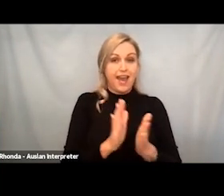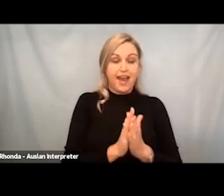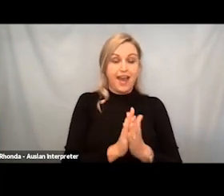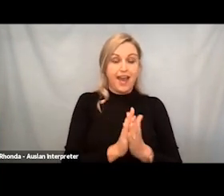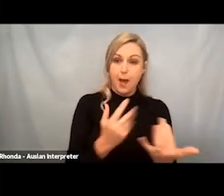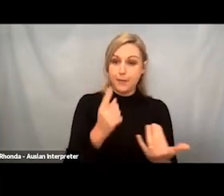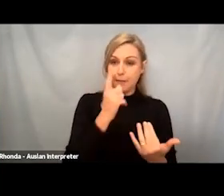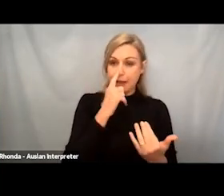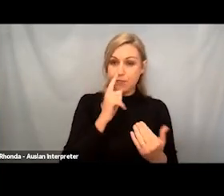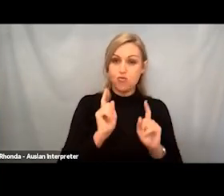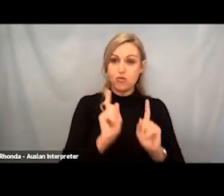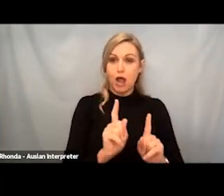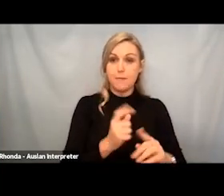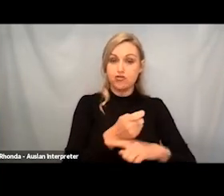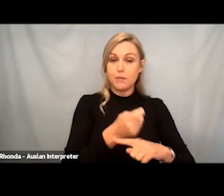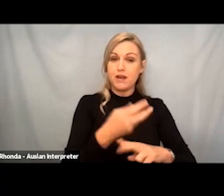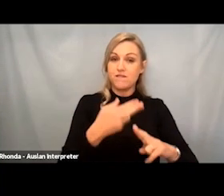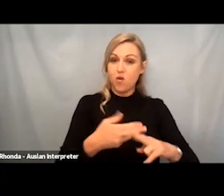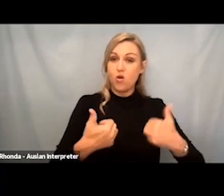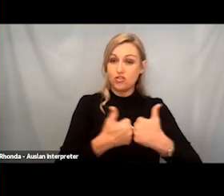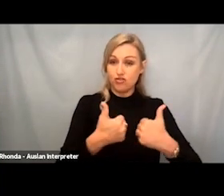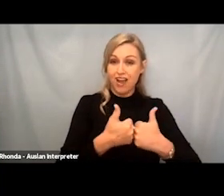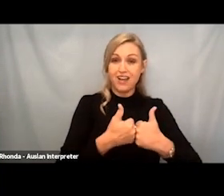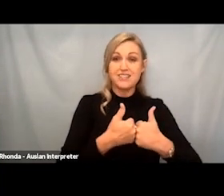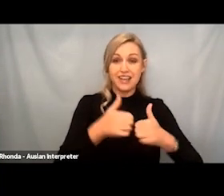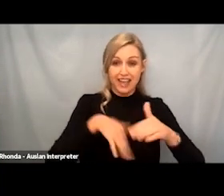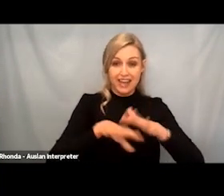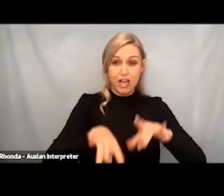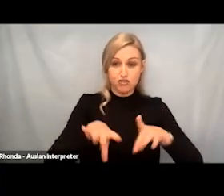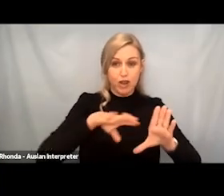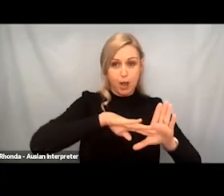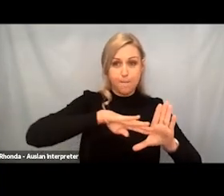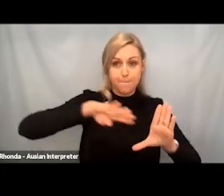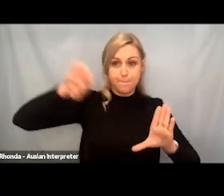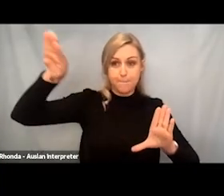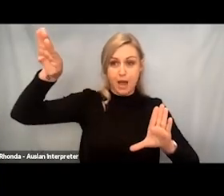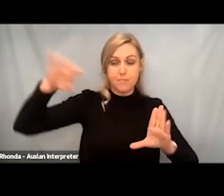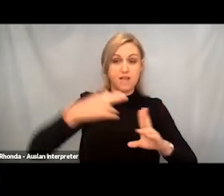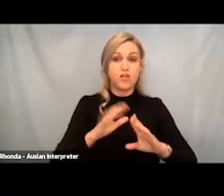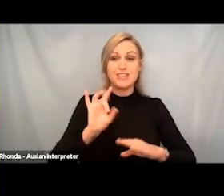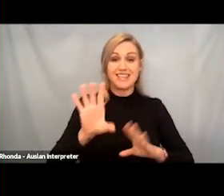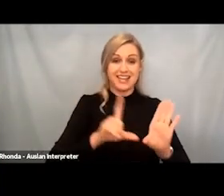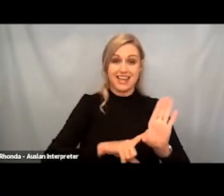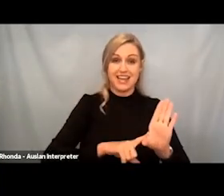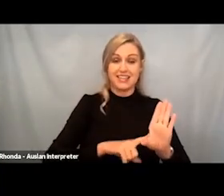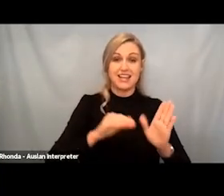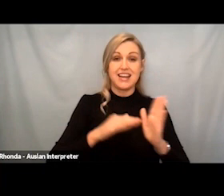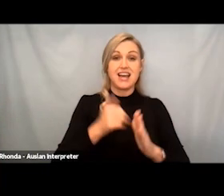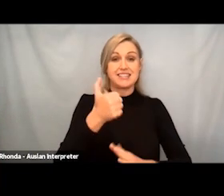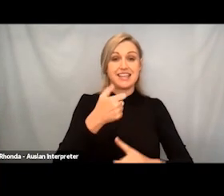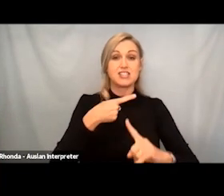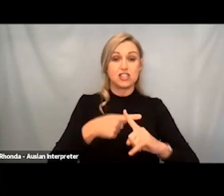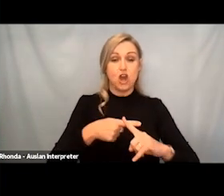for treatment for amphetamines in Australia has been going up pretty much in a straight line for the last decade. So we're now seeing a six-fold increase